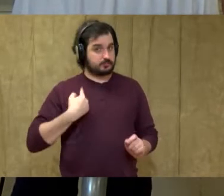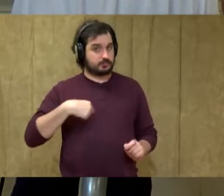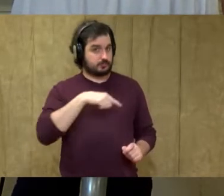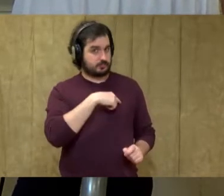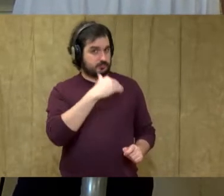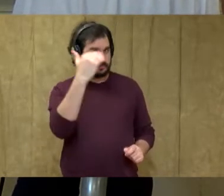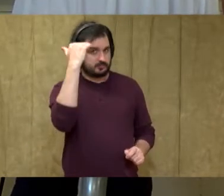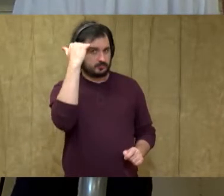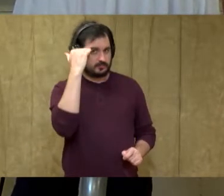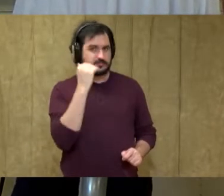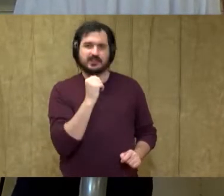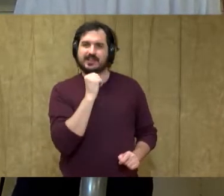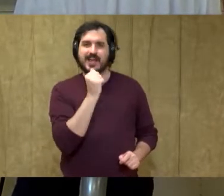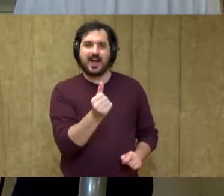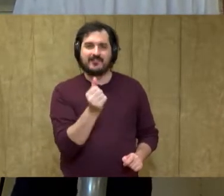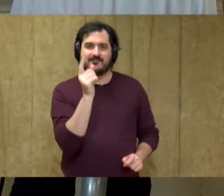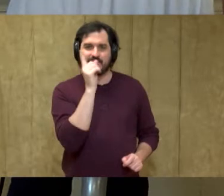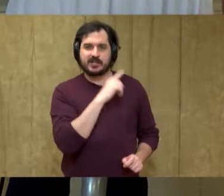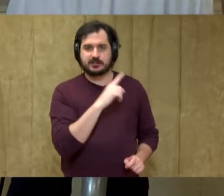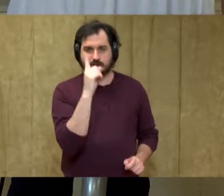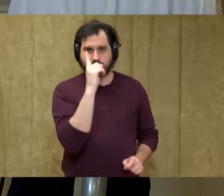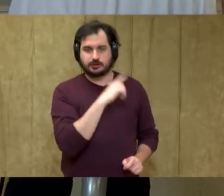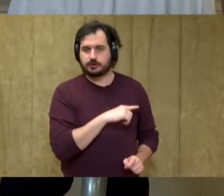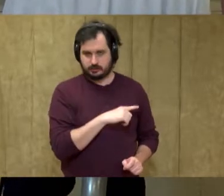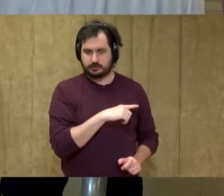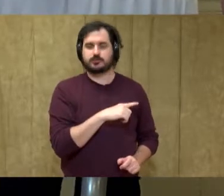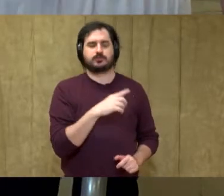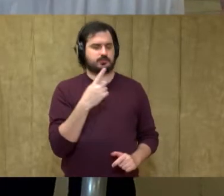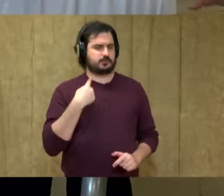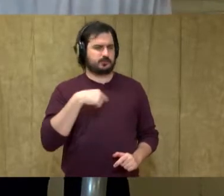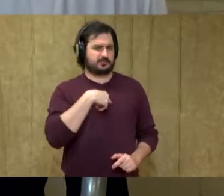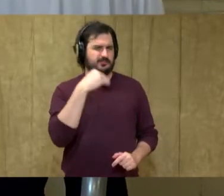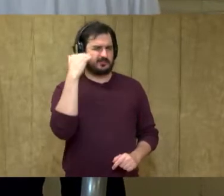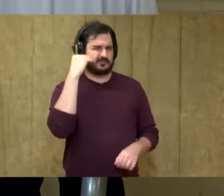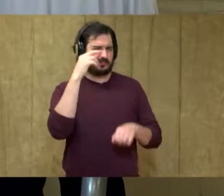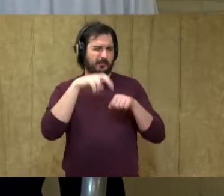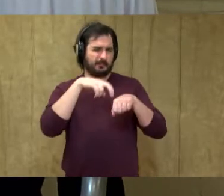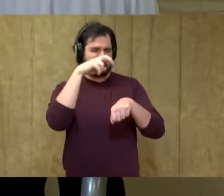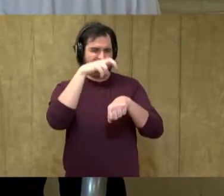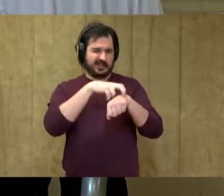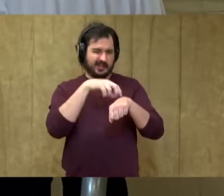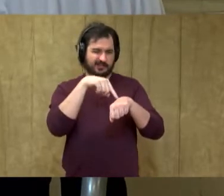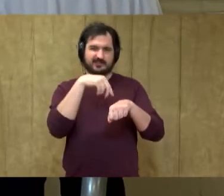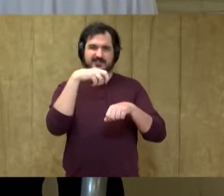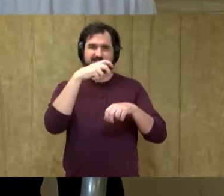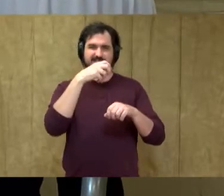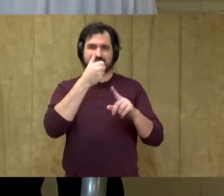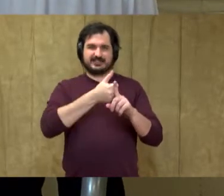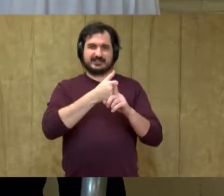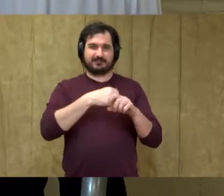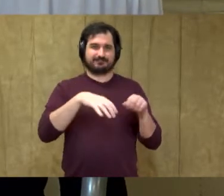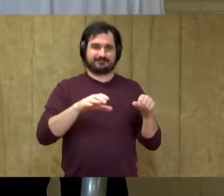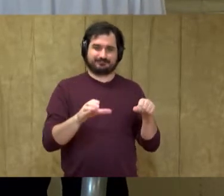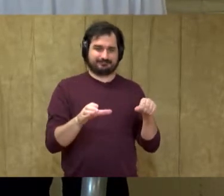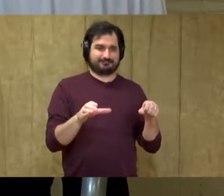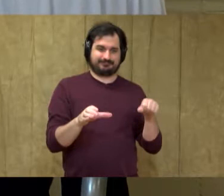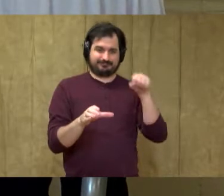this nonfiction passage, we know that the potato didn't get in a vehicle. It didn't get in